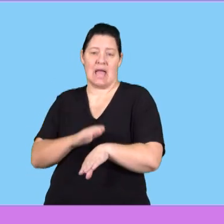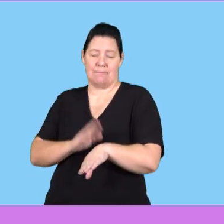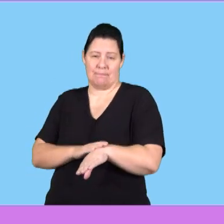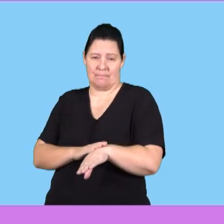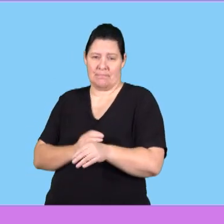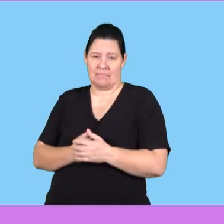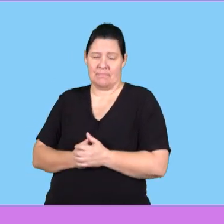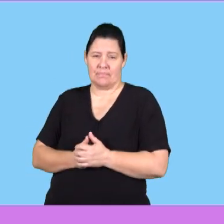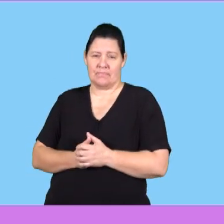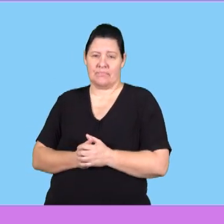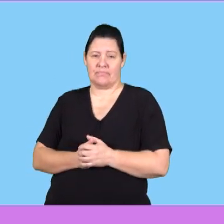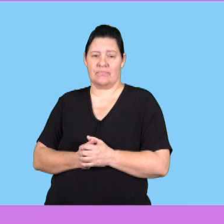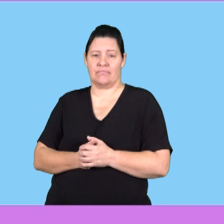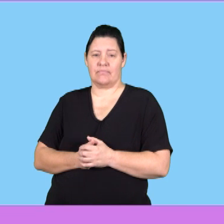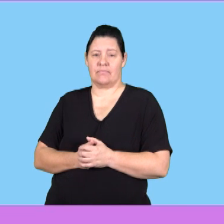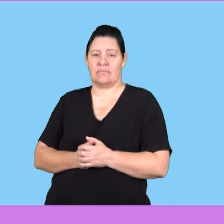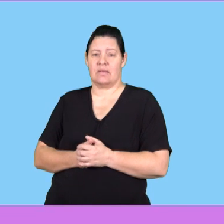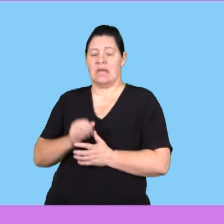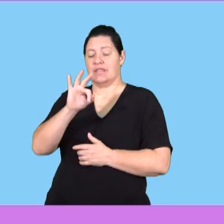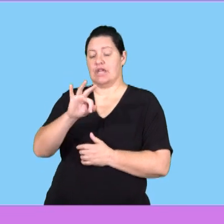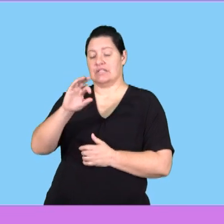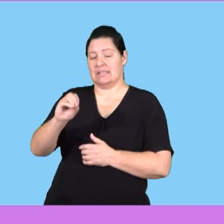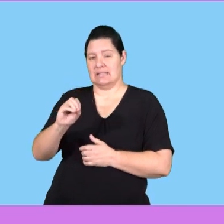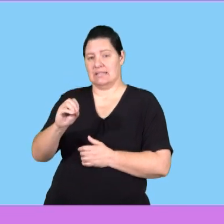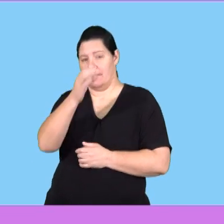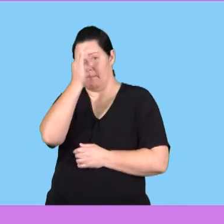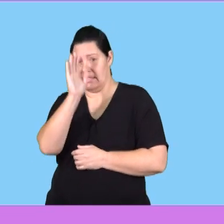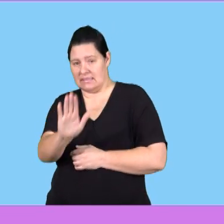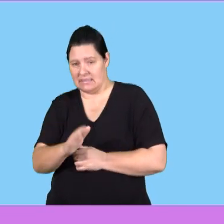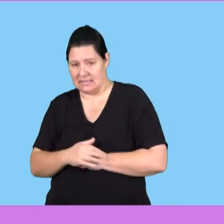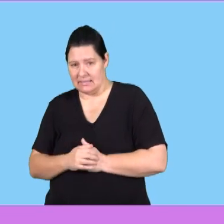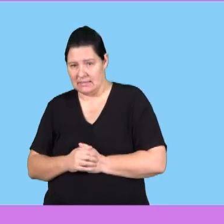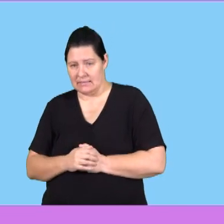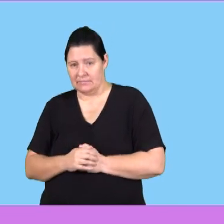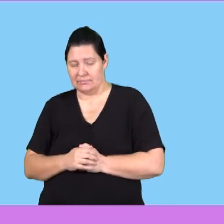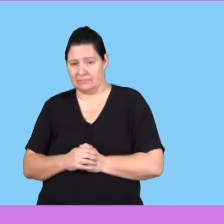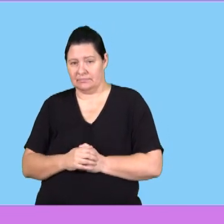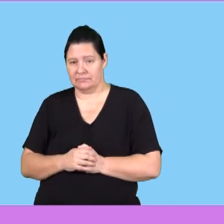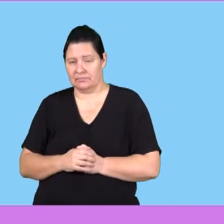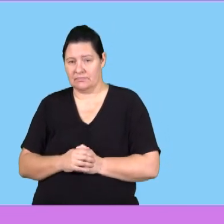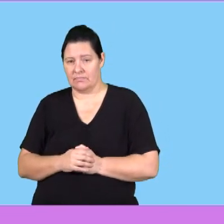time. The time is 30 minutes.